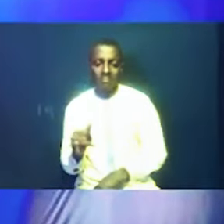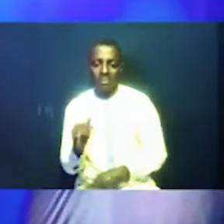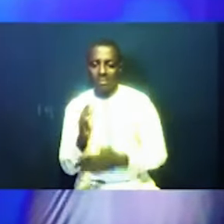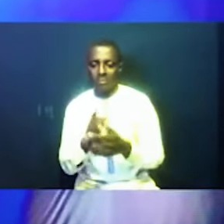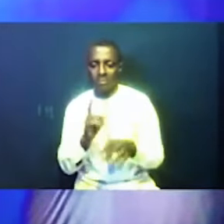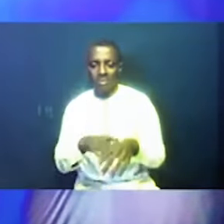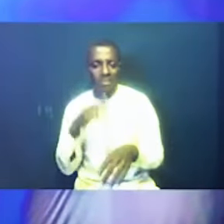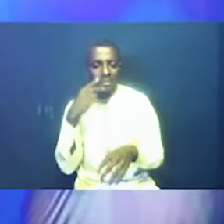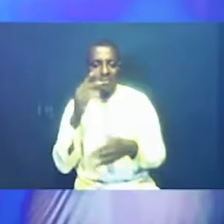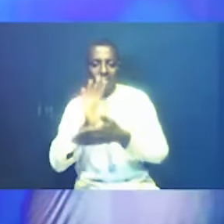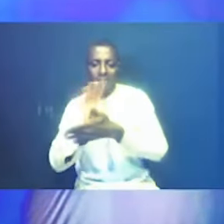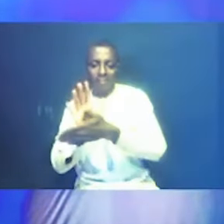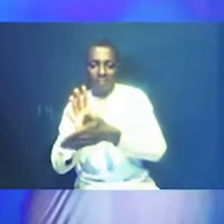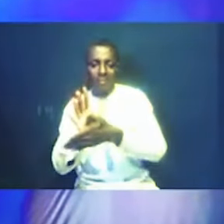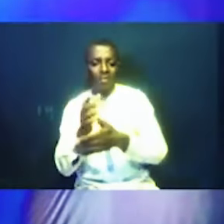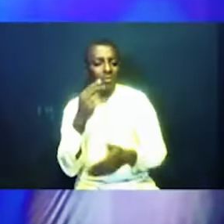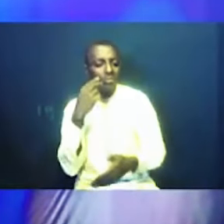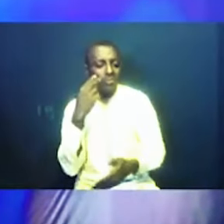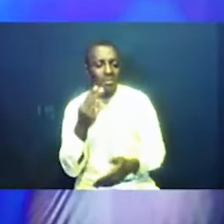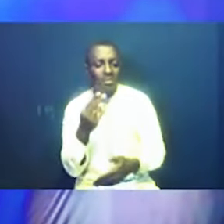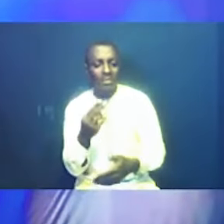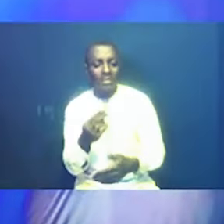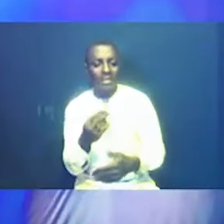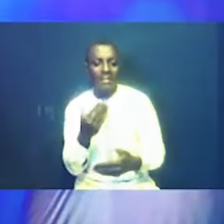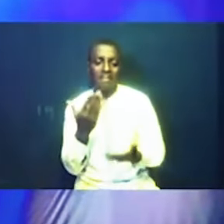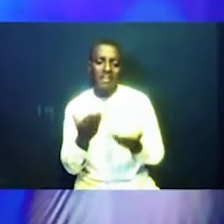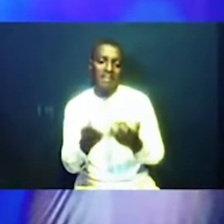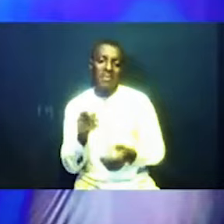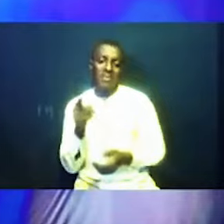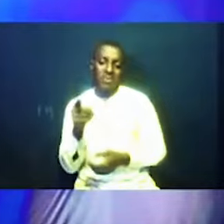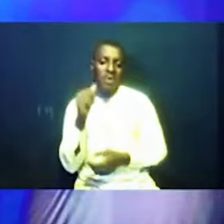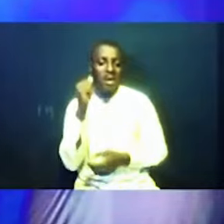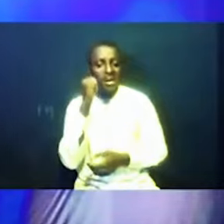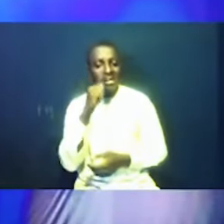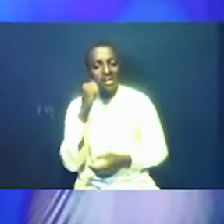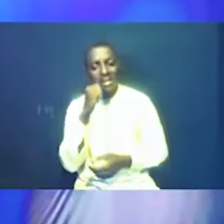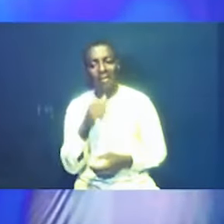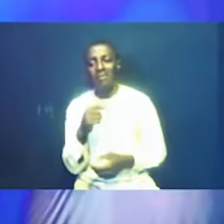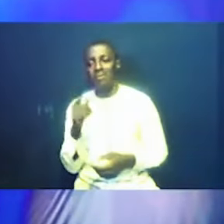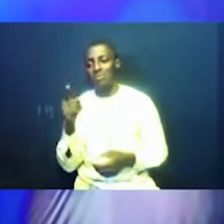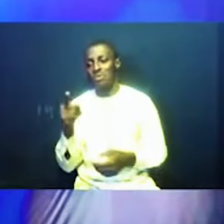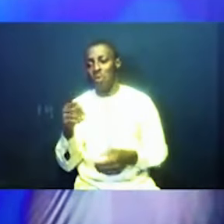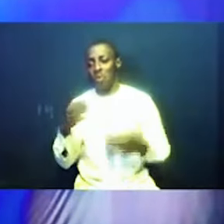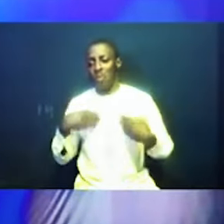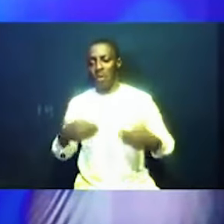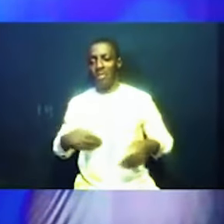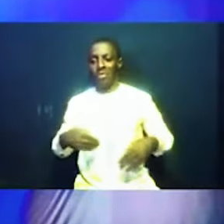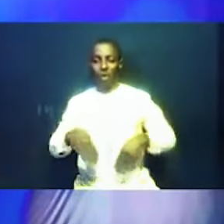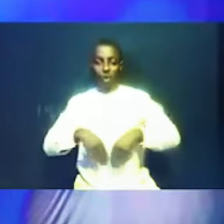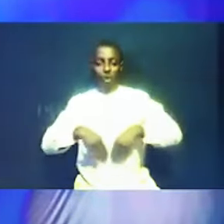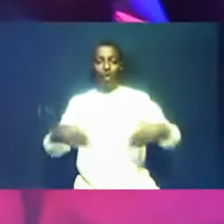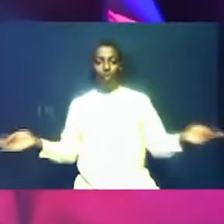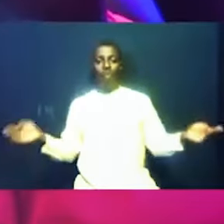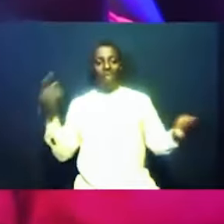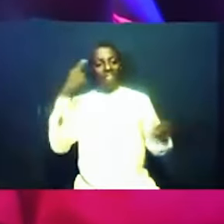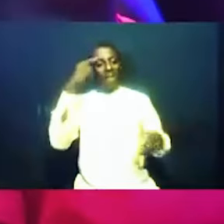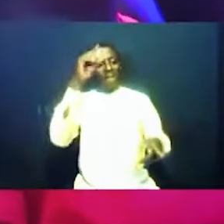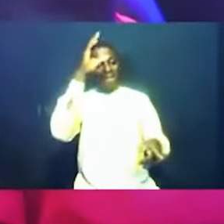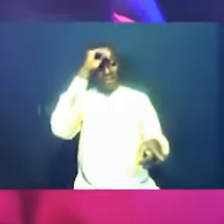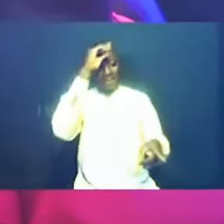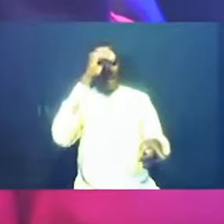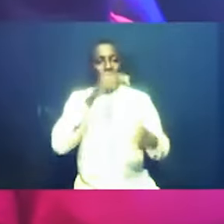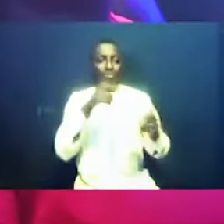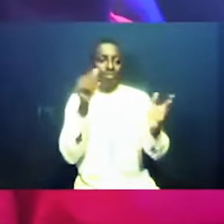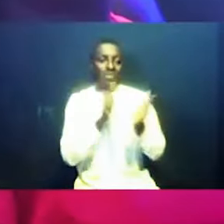workers of Fidiosua. One shay, a bayer say, we obey a so to me do a mob, send a bayer, obey to me dear Tian, so cash, we